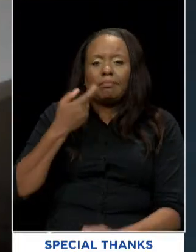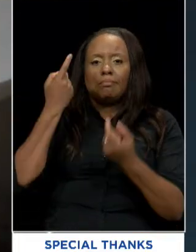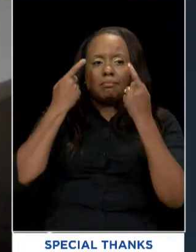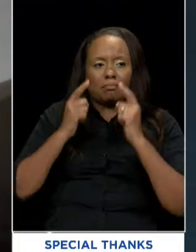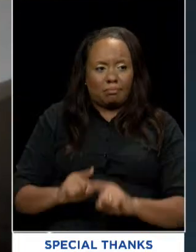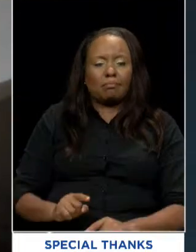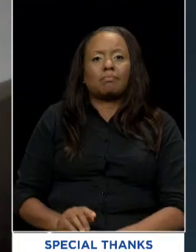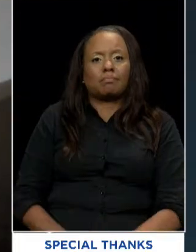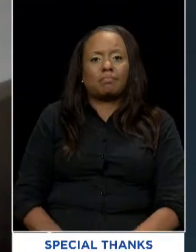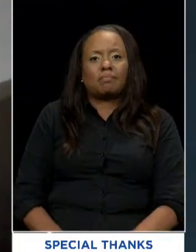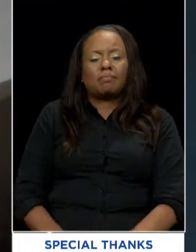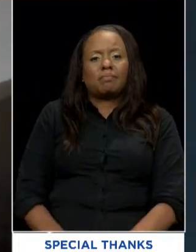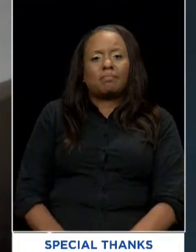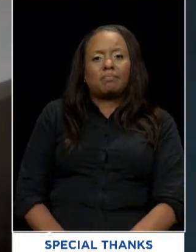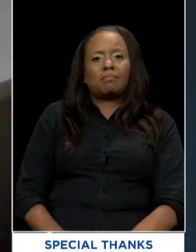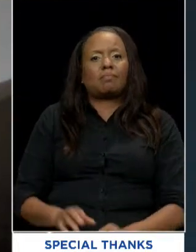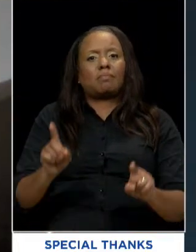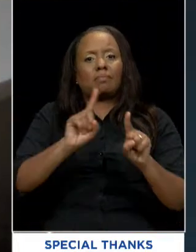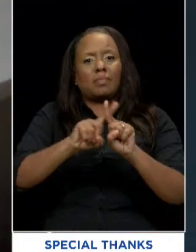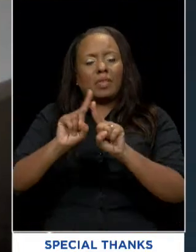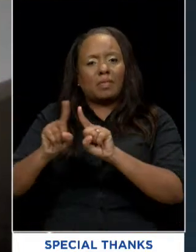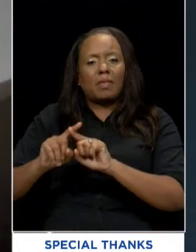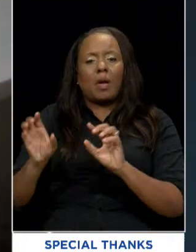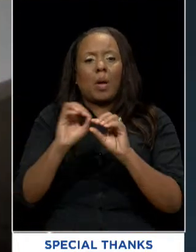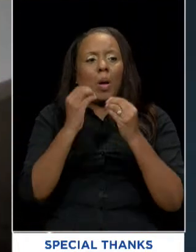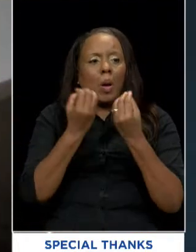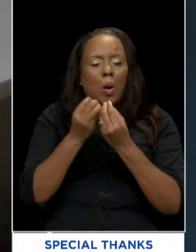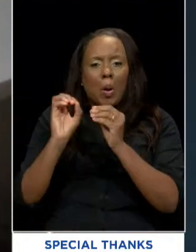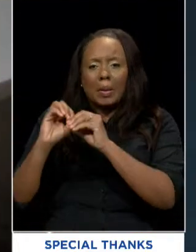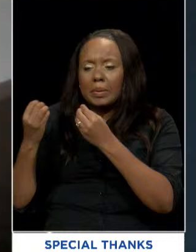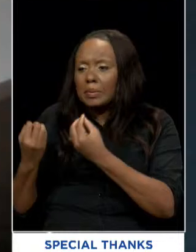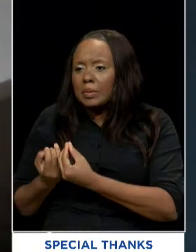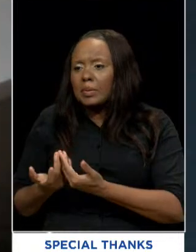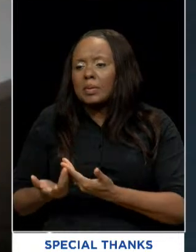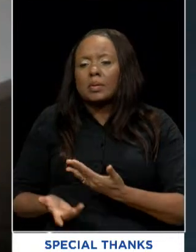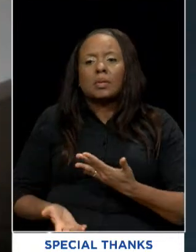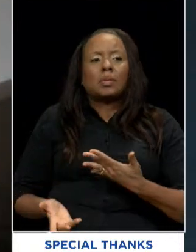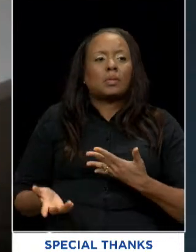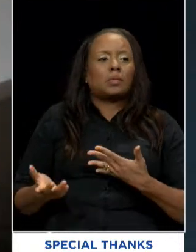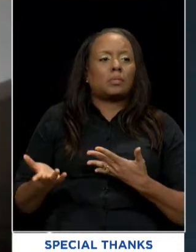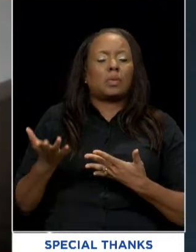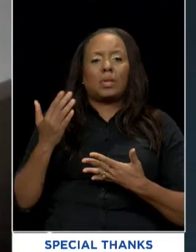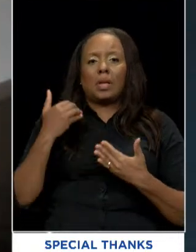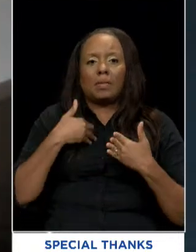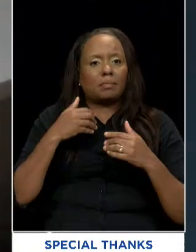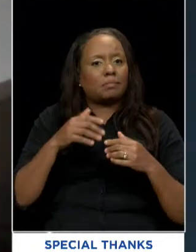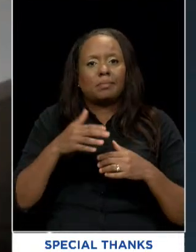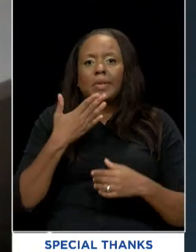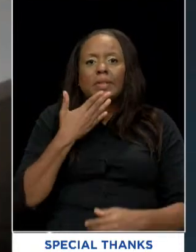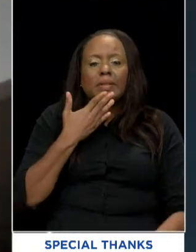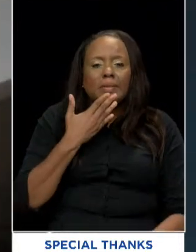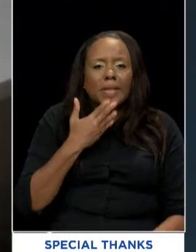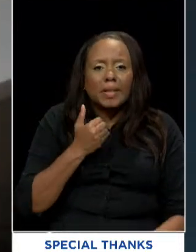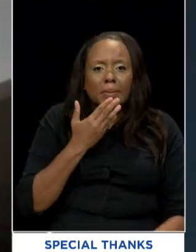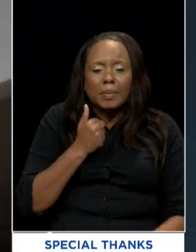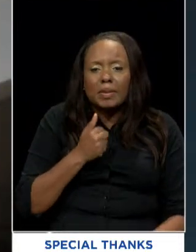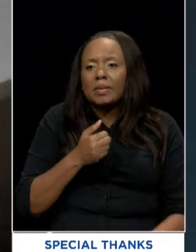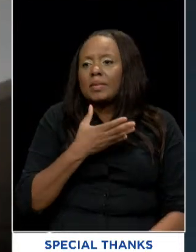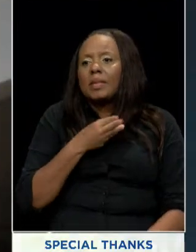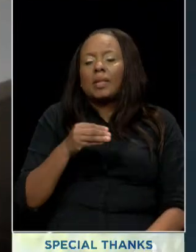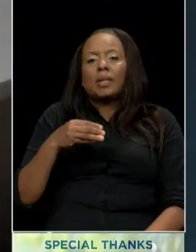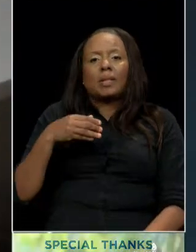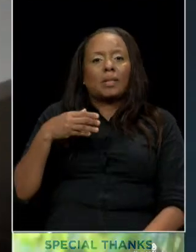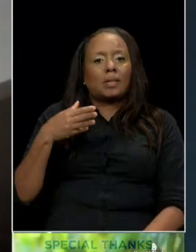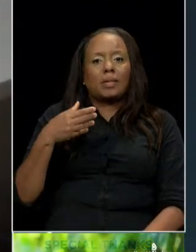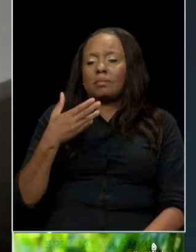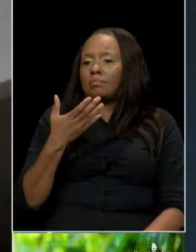the various organizations. You have the Diabetes and Hypertension Association, you have us,